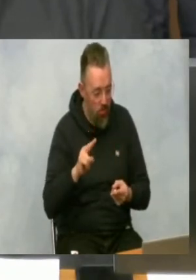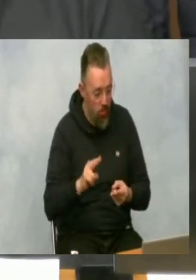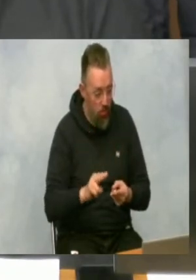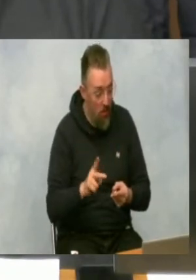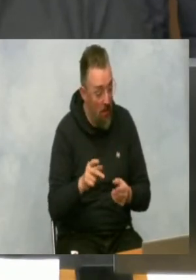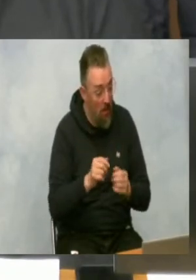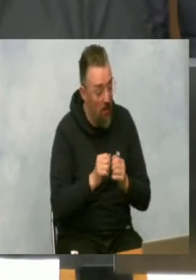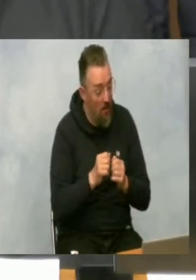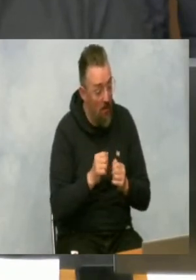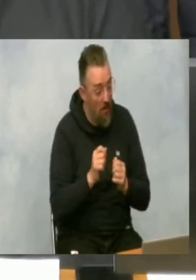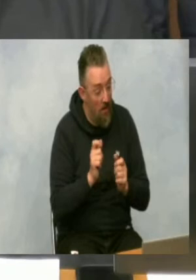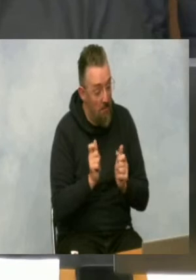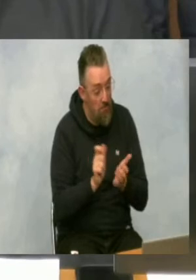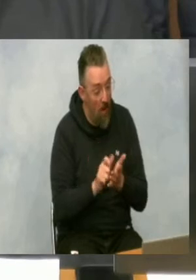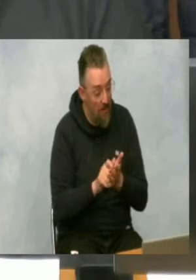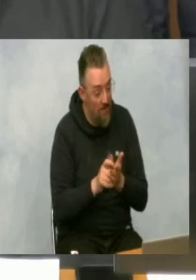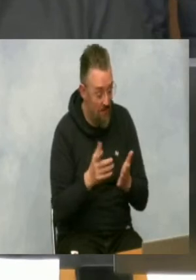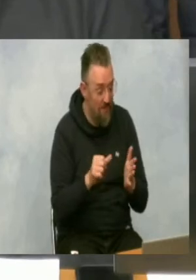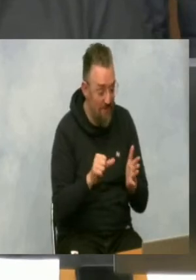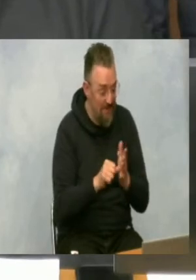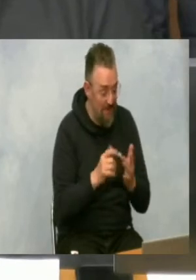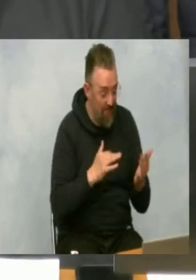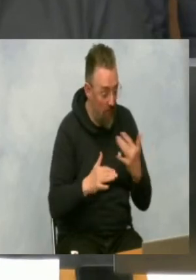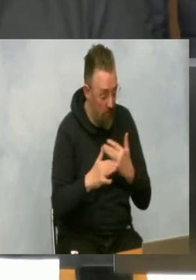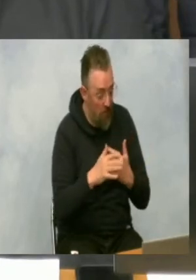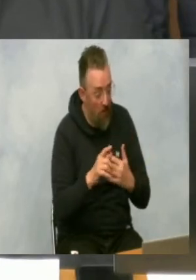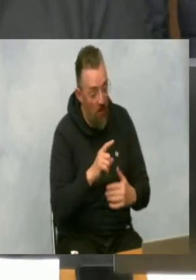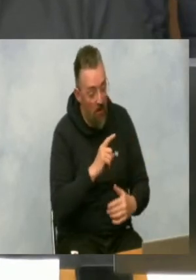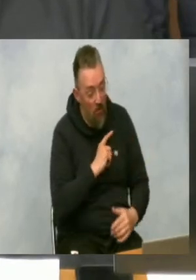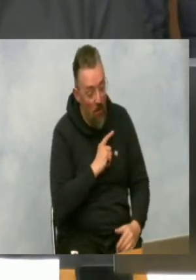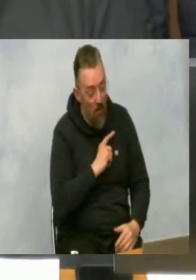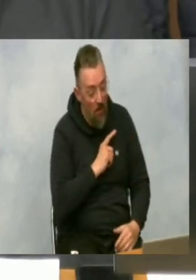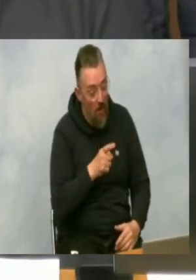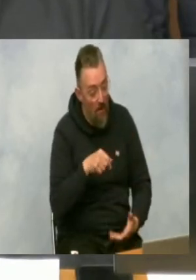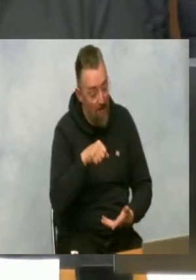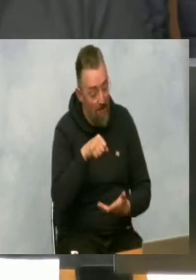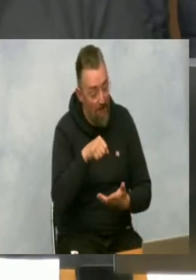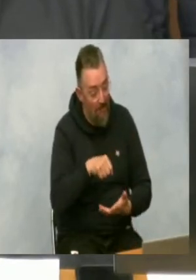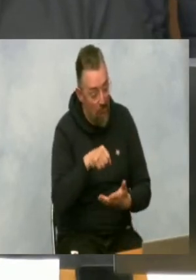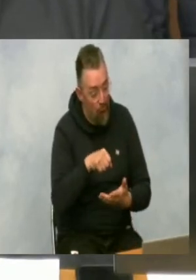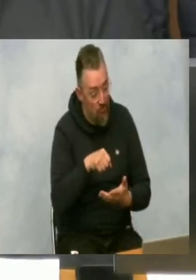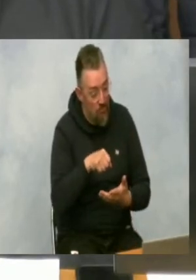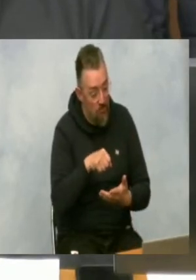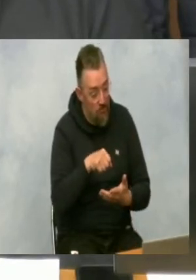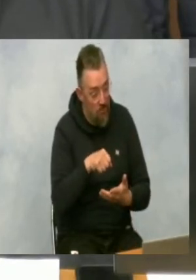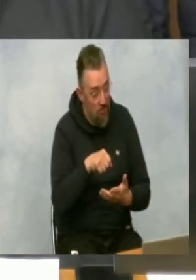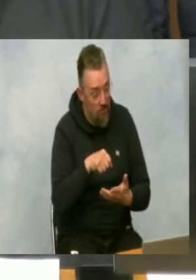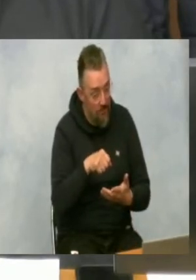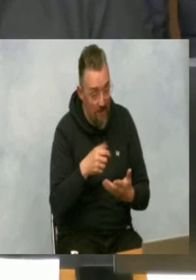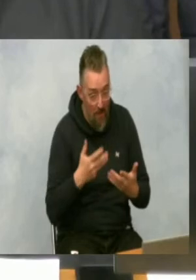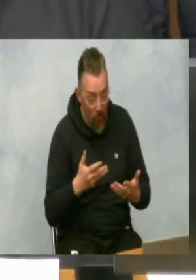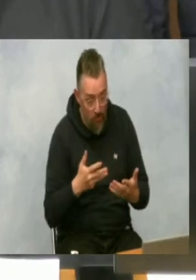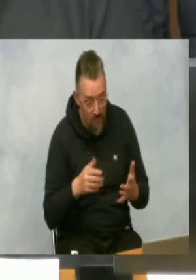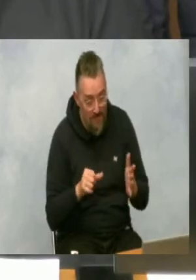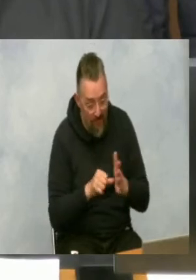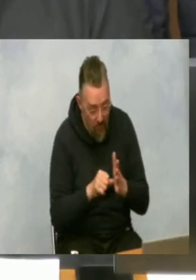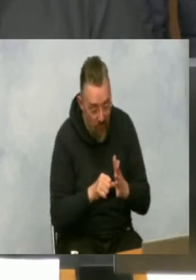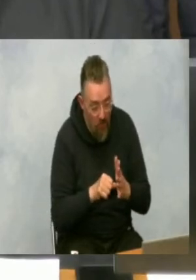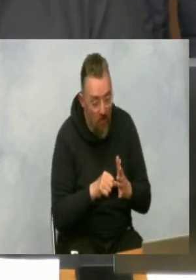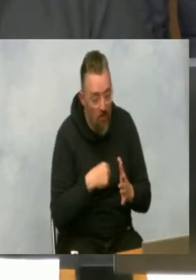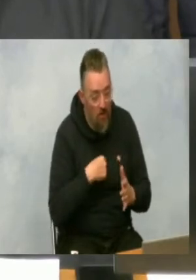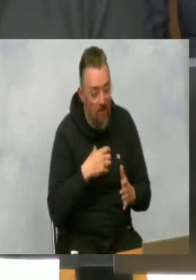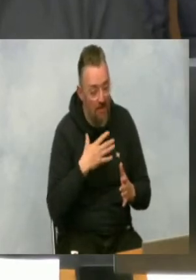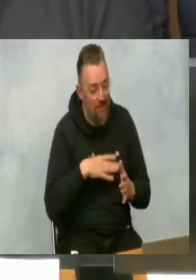is difficult at the moment, and I think with the difficult budget situations we have facing us, we need to